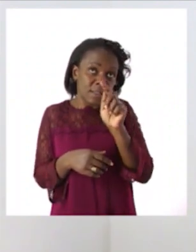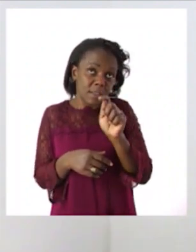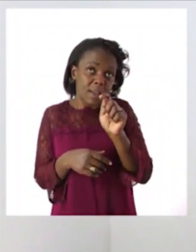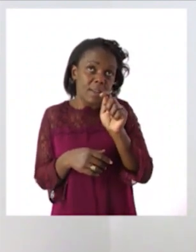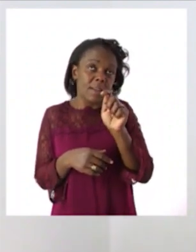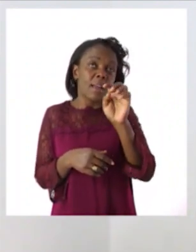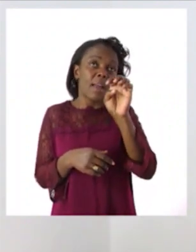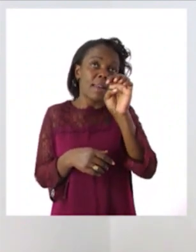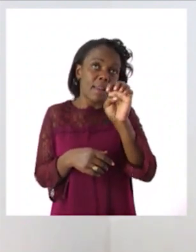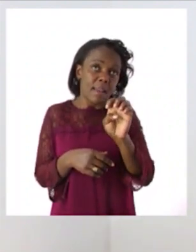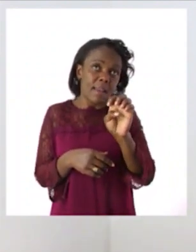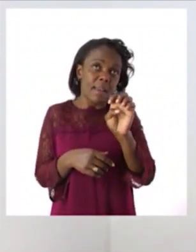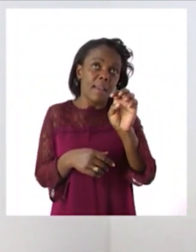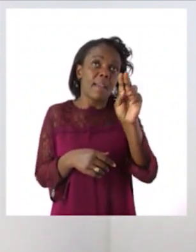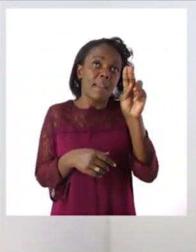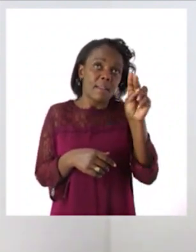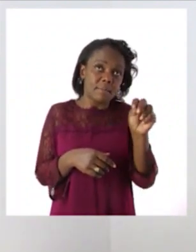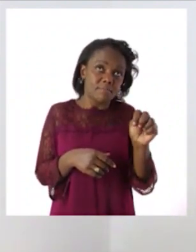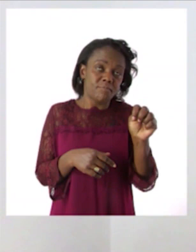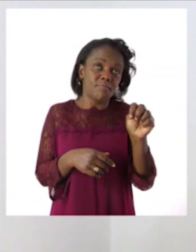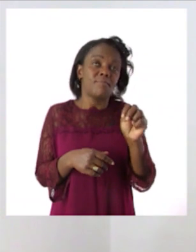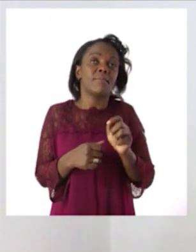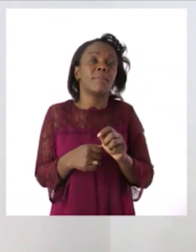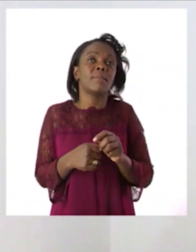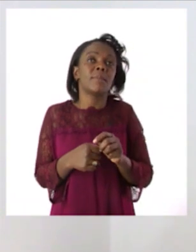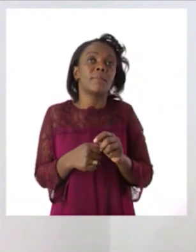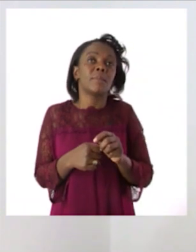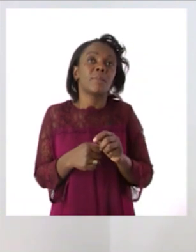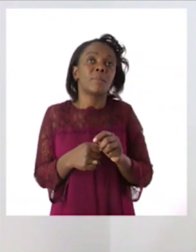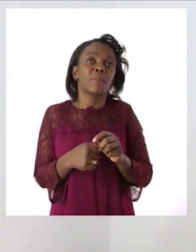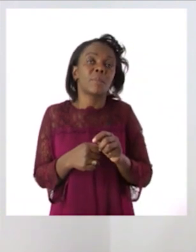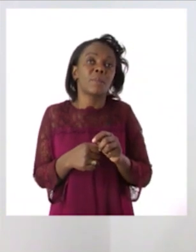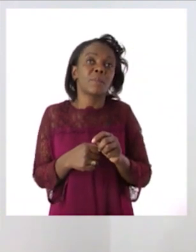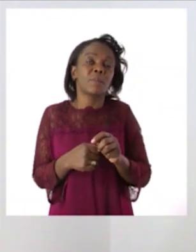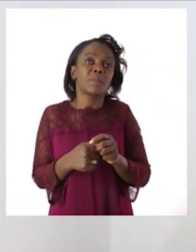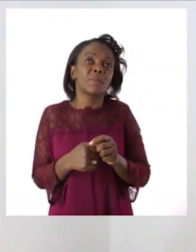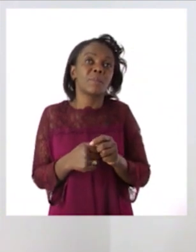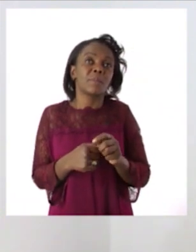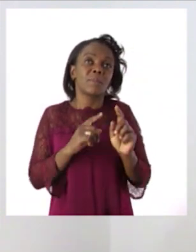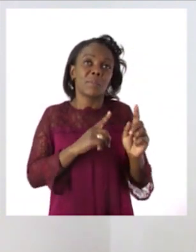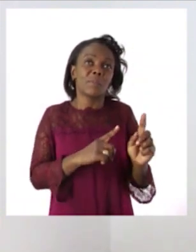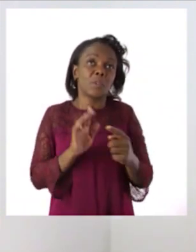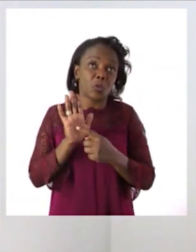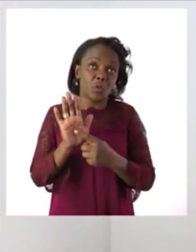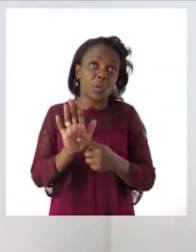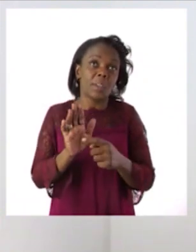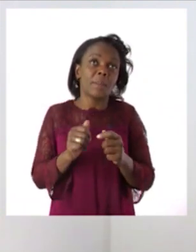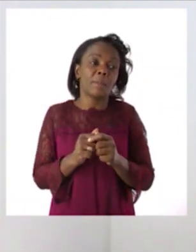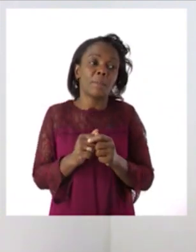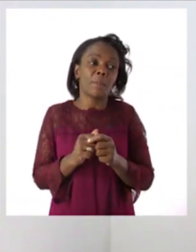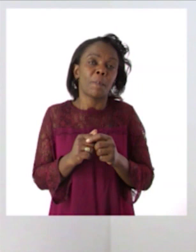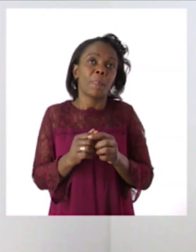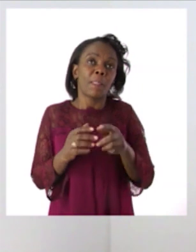an N. They have scrambled it. Let me just show you. And a T.